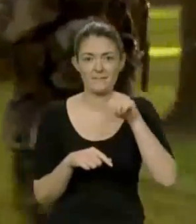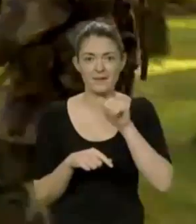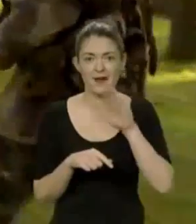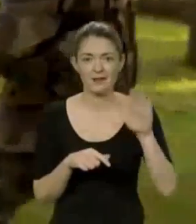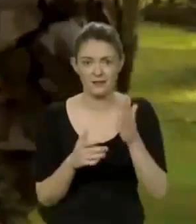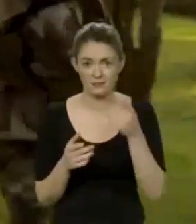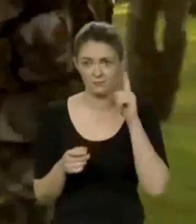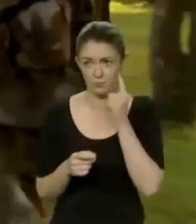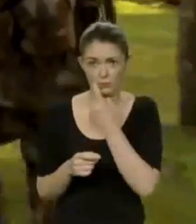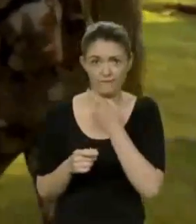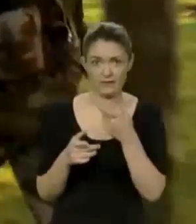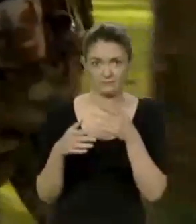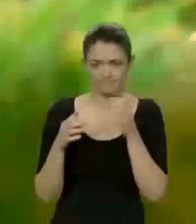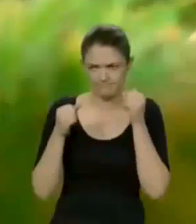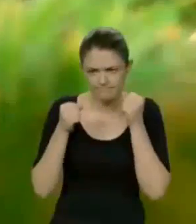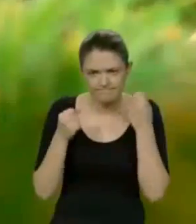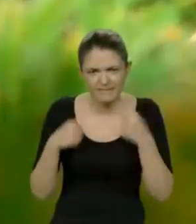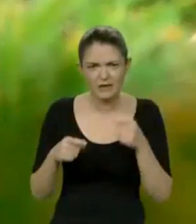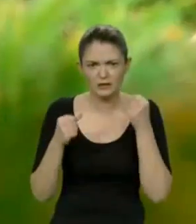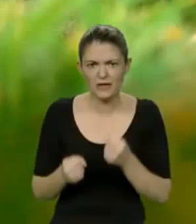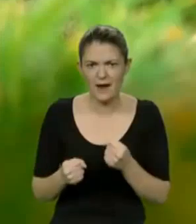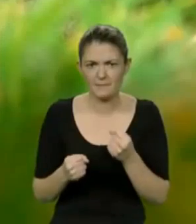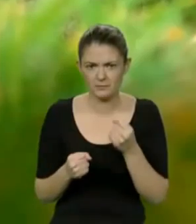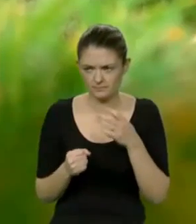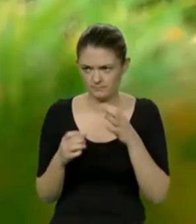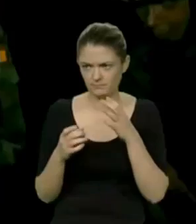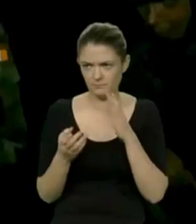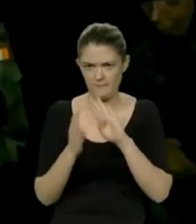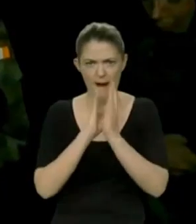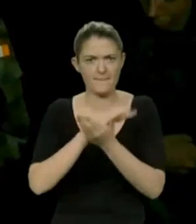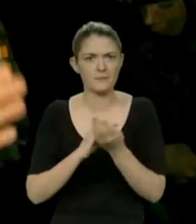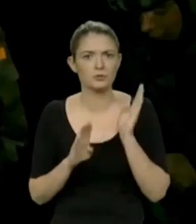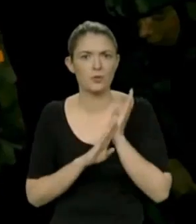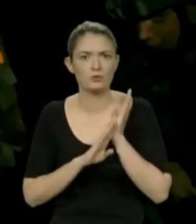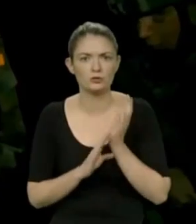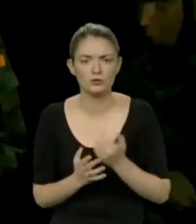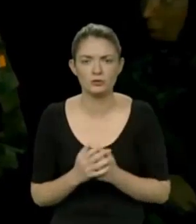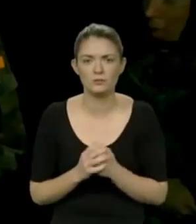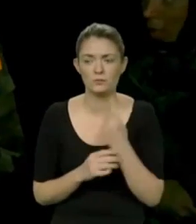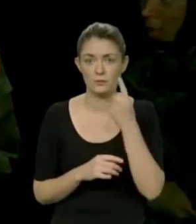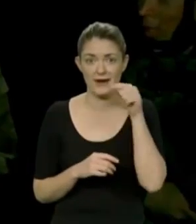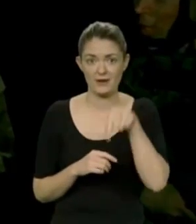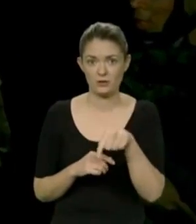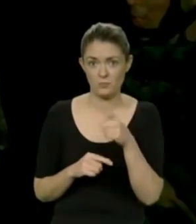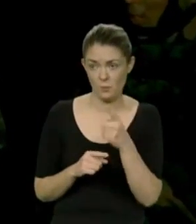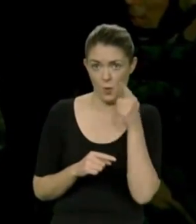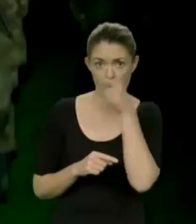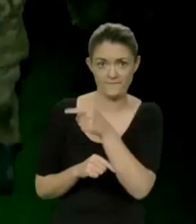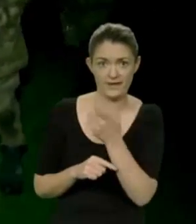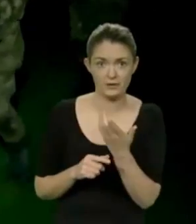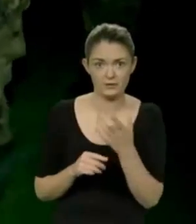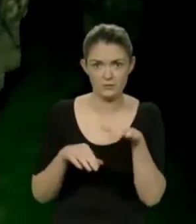finally determine who has what it takes to become a soldier. So you can leave one here, one there, and the boys covering off to the rear with the mag,